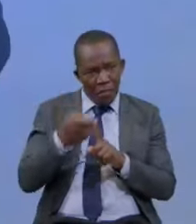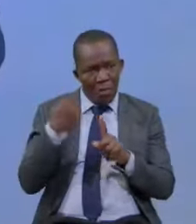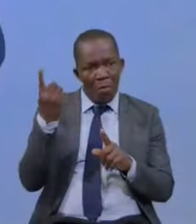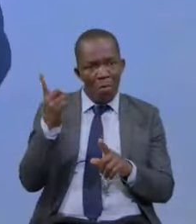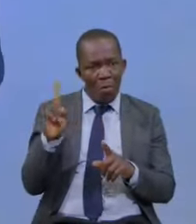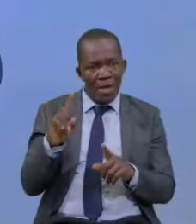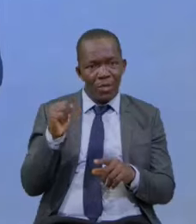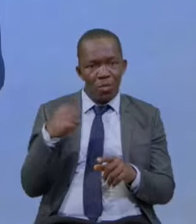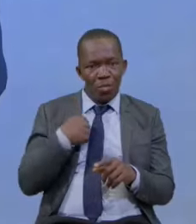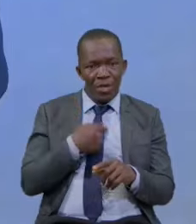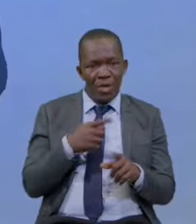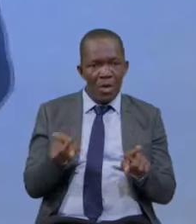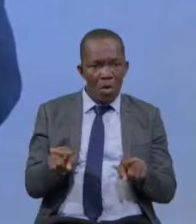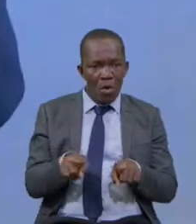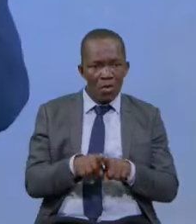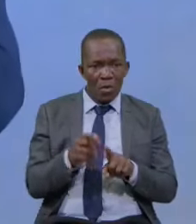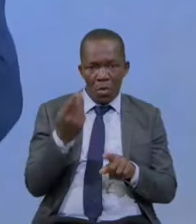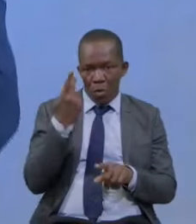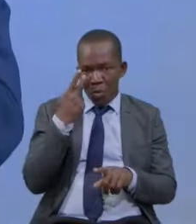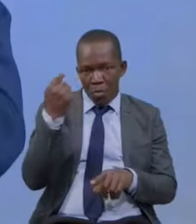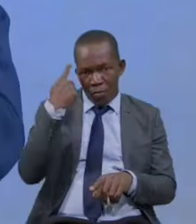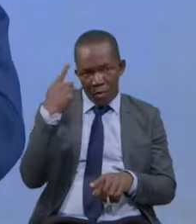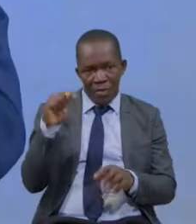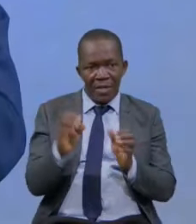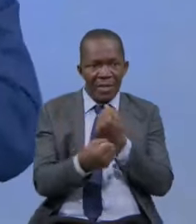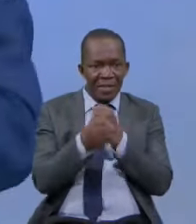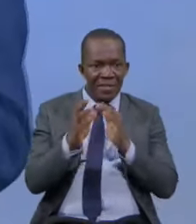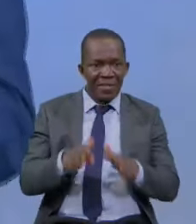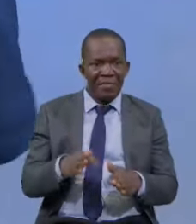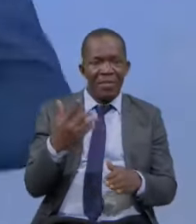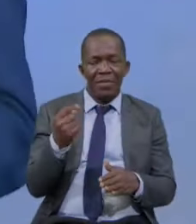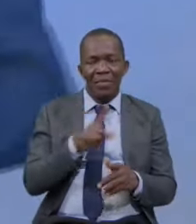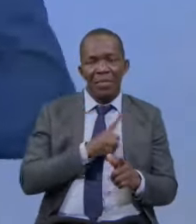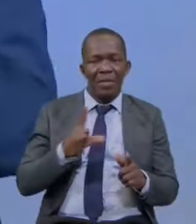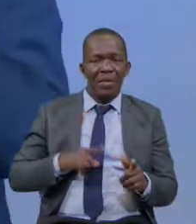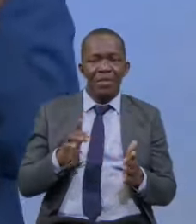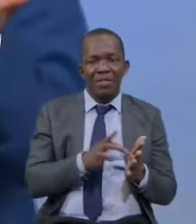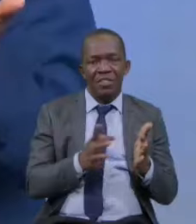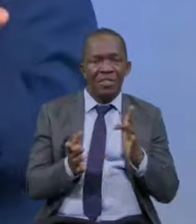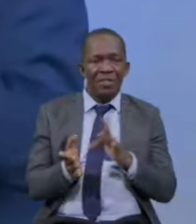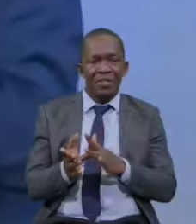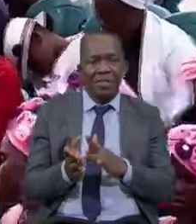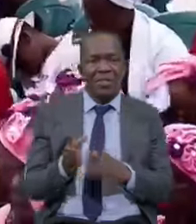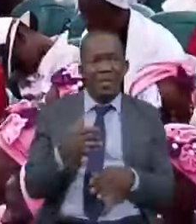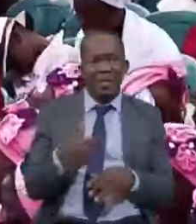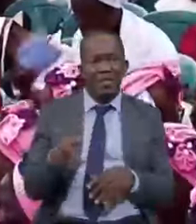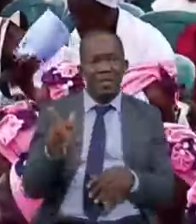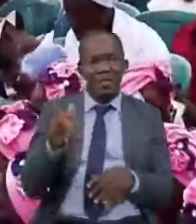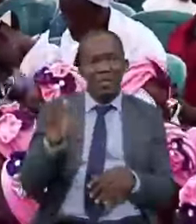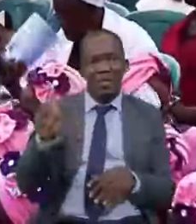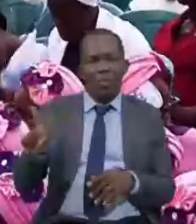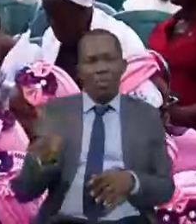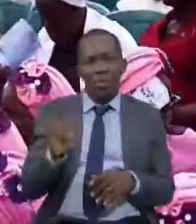Lord Jesus Christ. Verse 21, in verse 21, who shall change